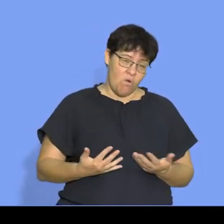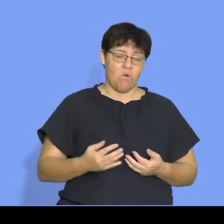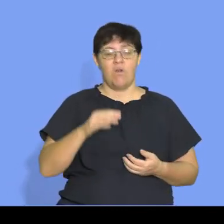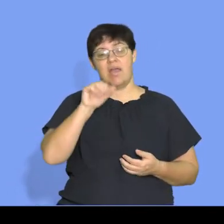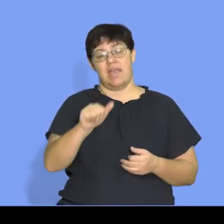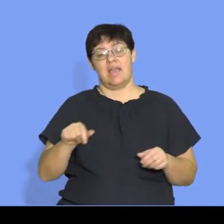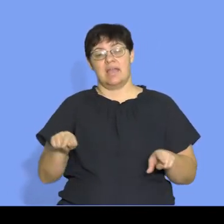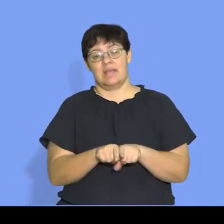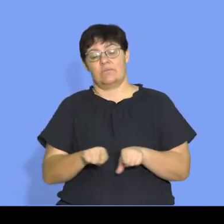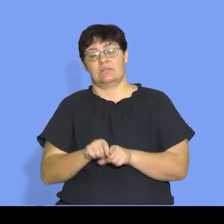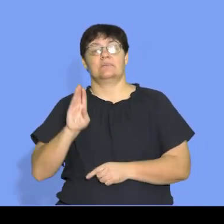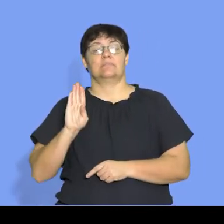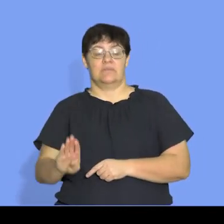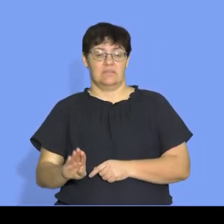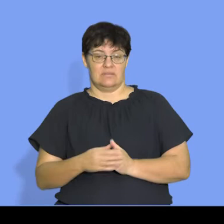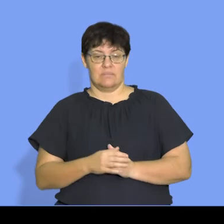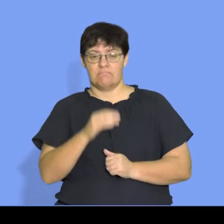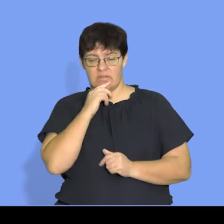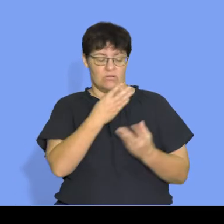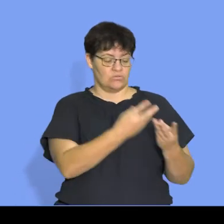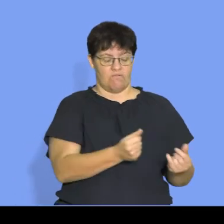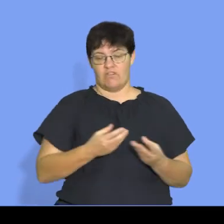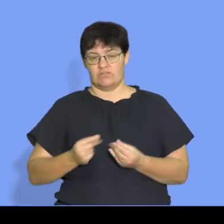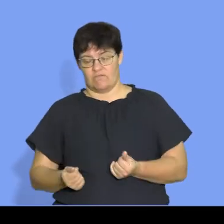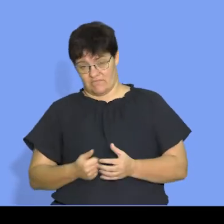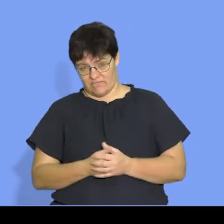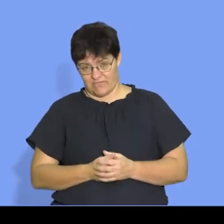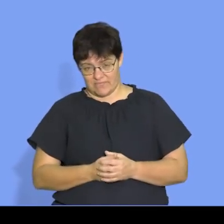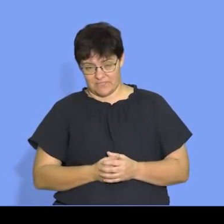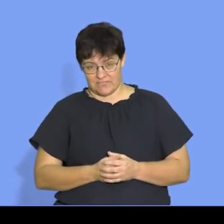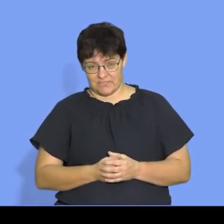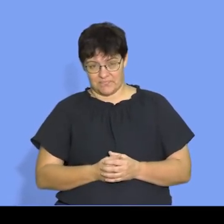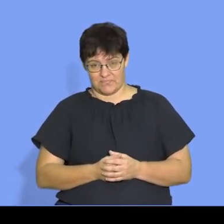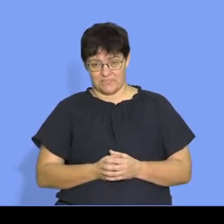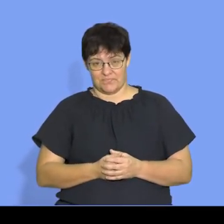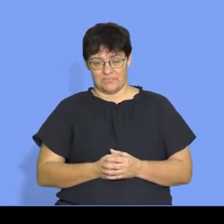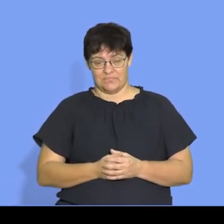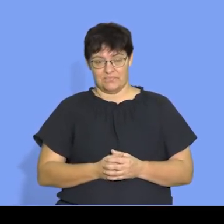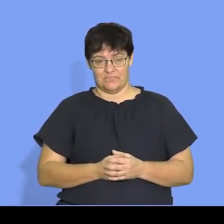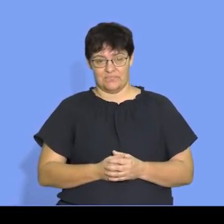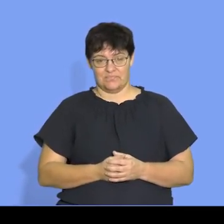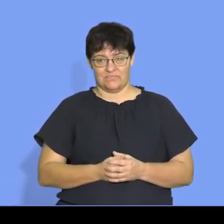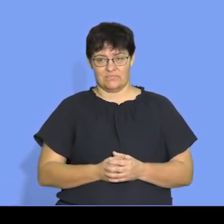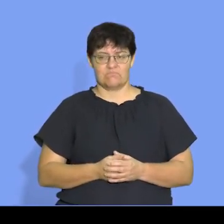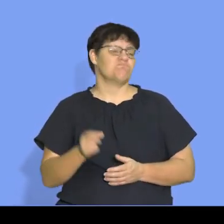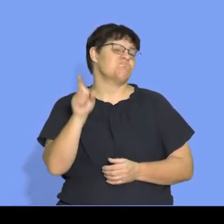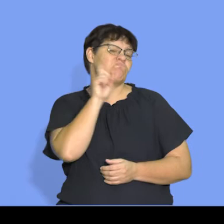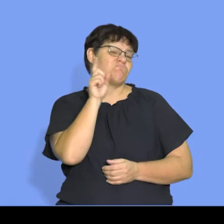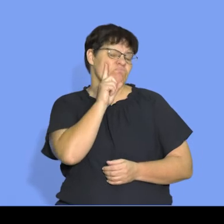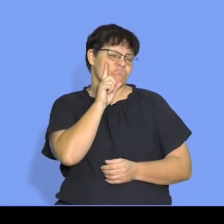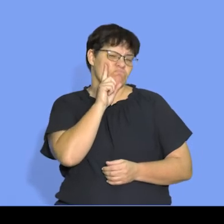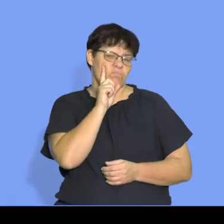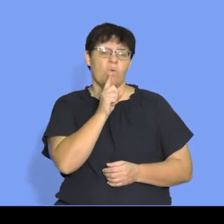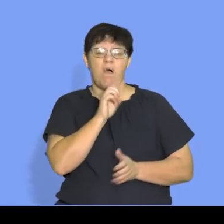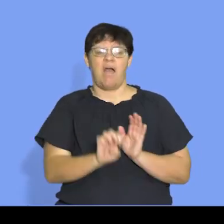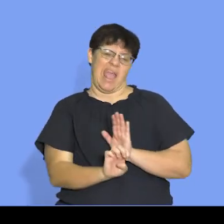+b. And those will be the two solutions that I have here. Now, let's just look at actual